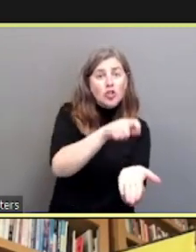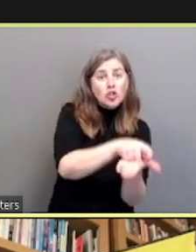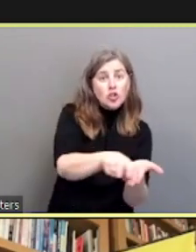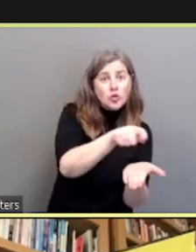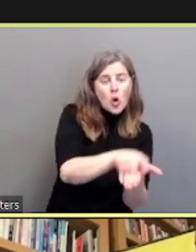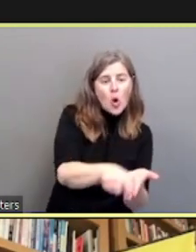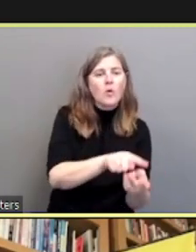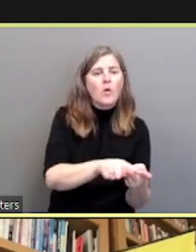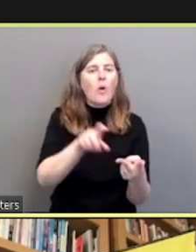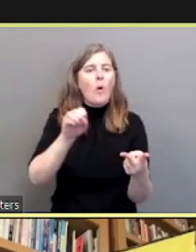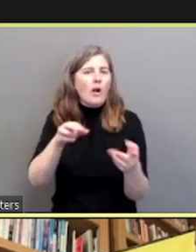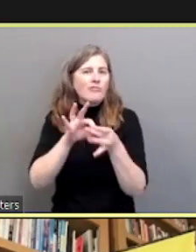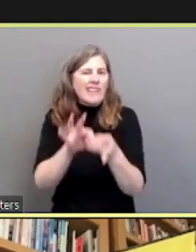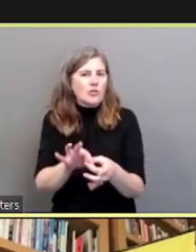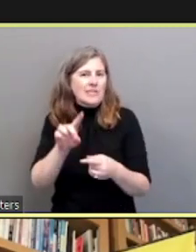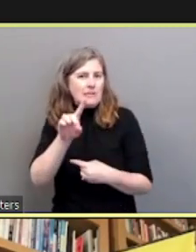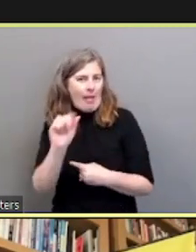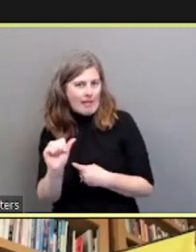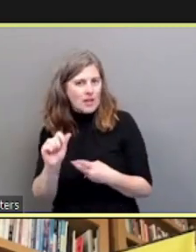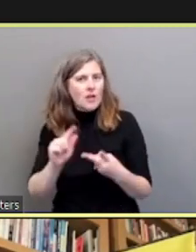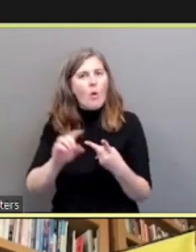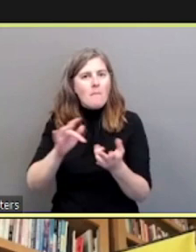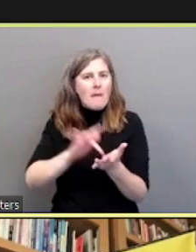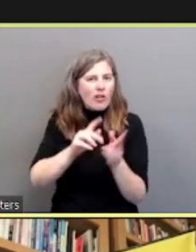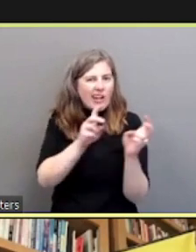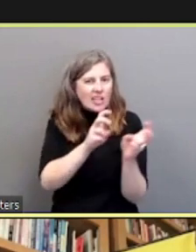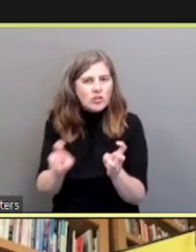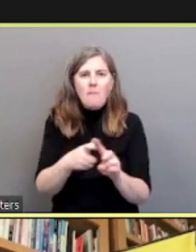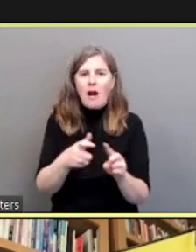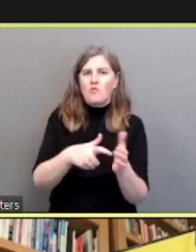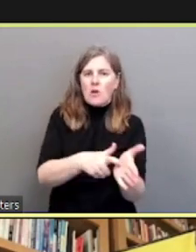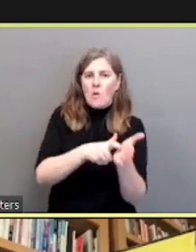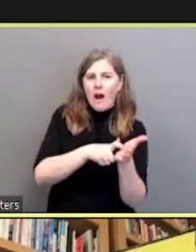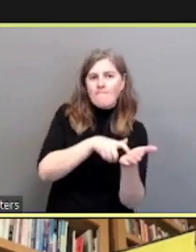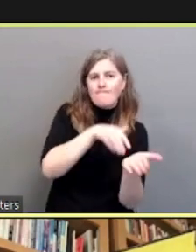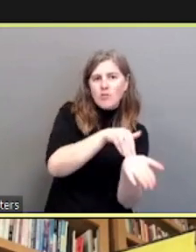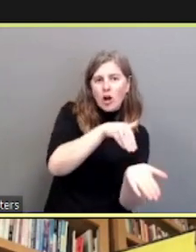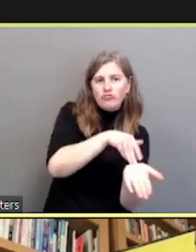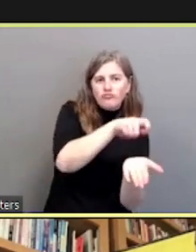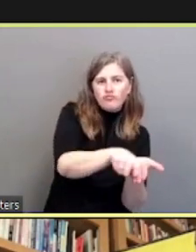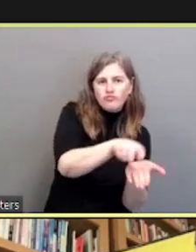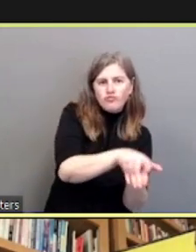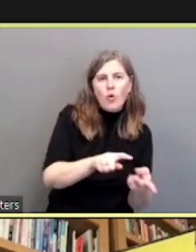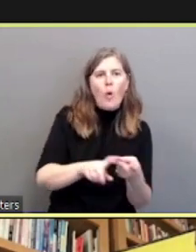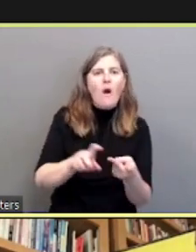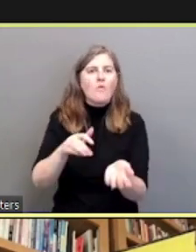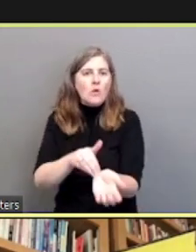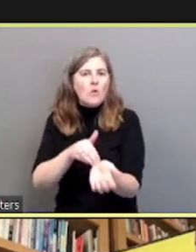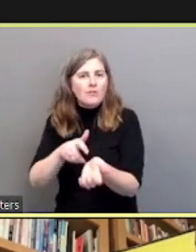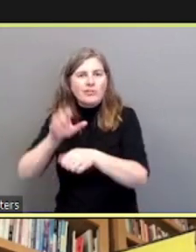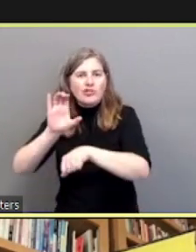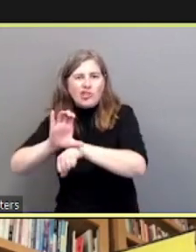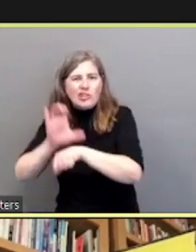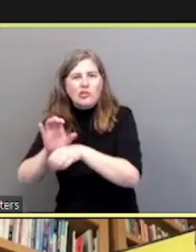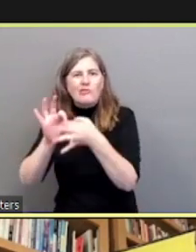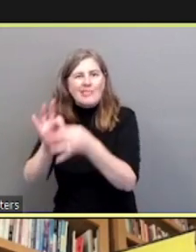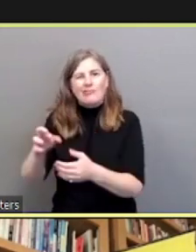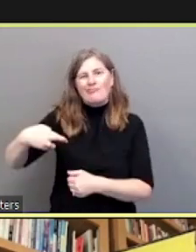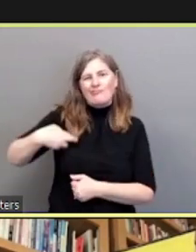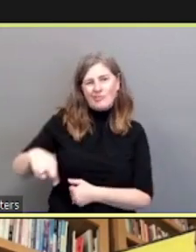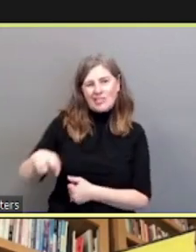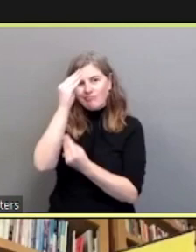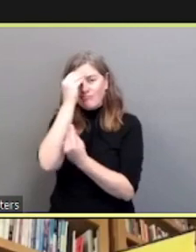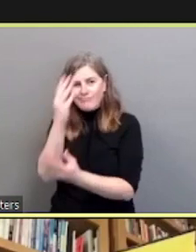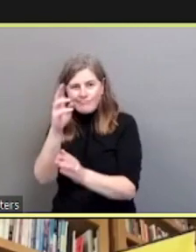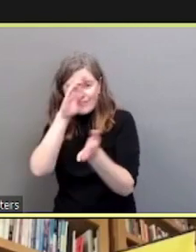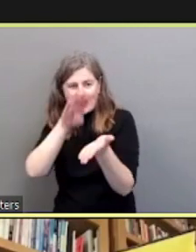or disability issues, or a clergy person's note with respect to a religious exemption.